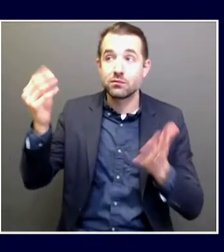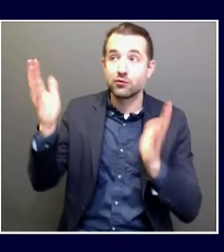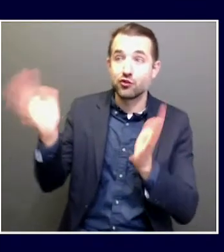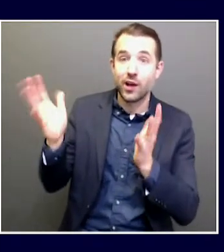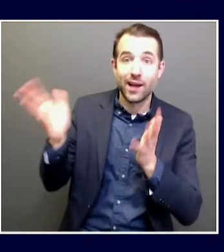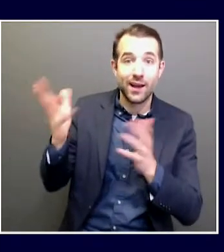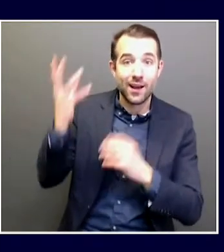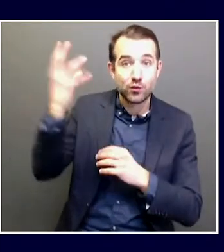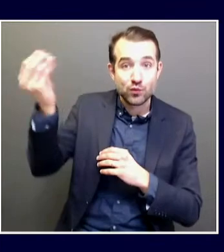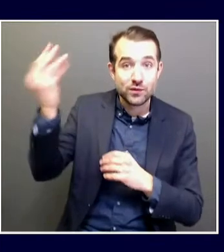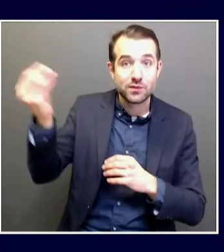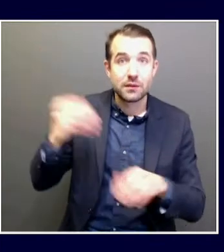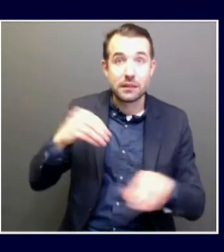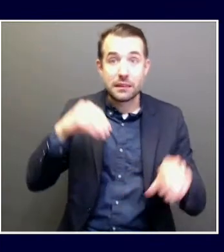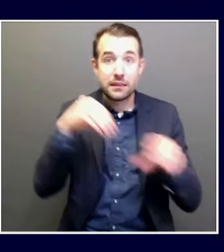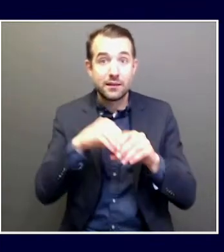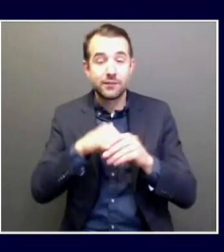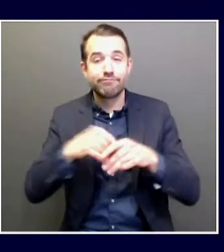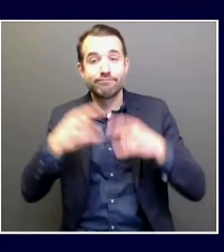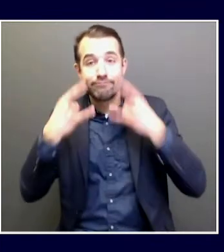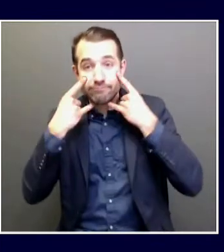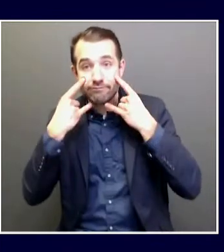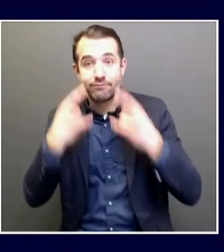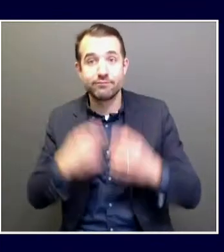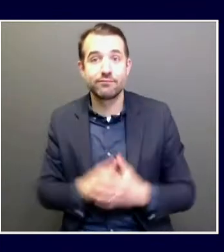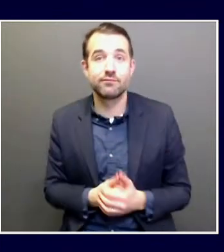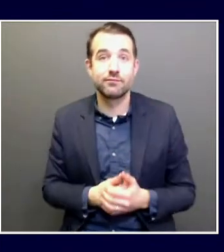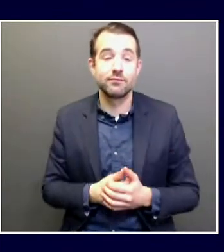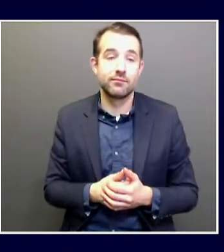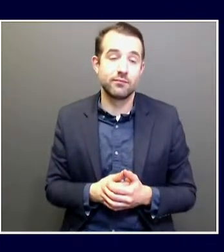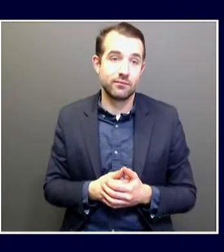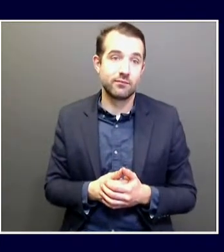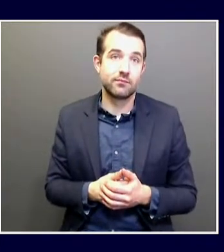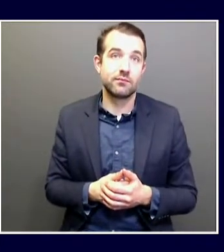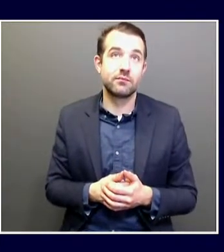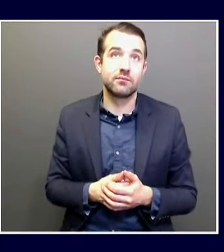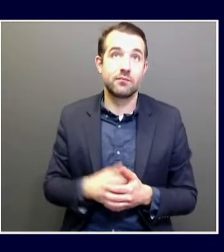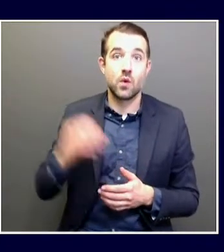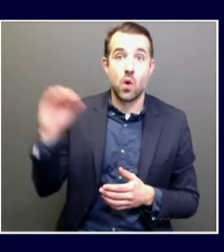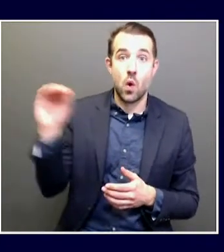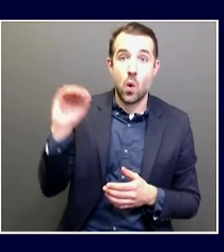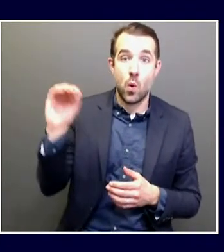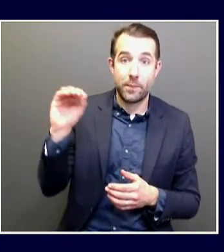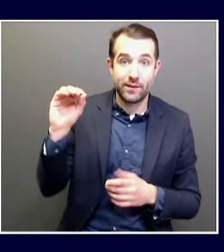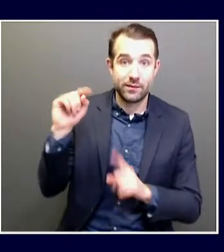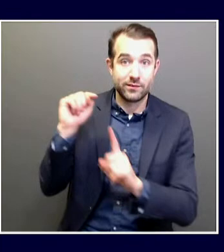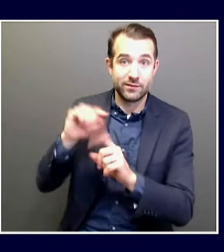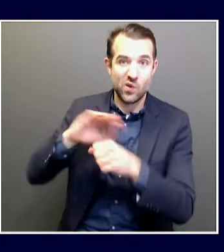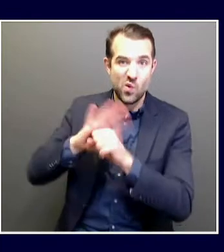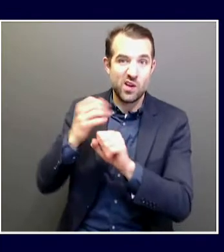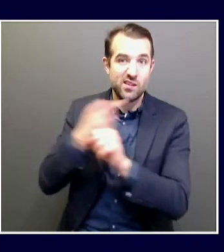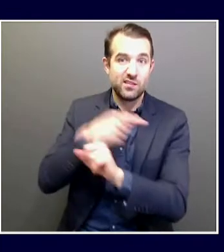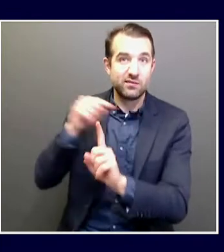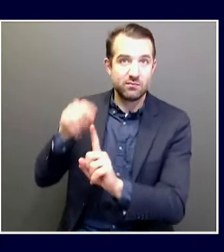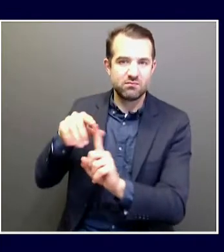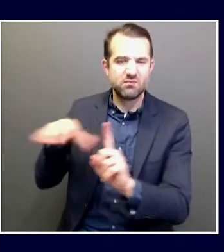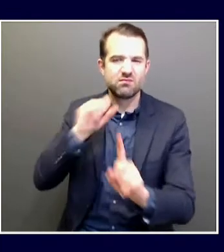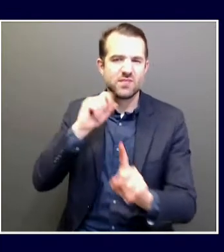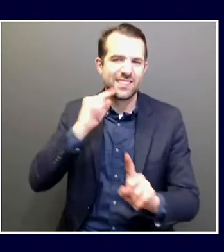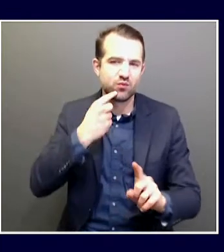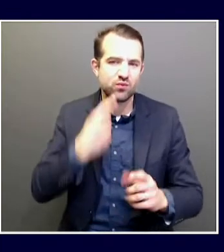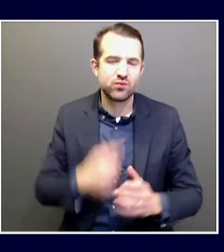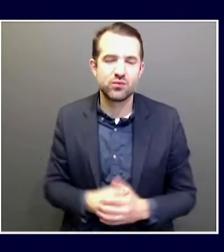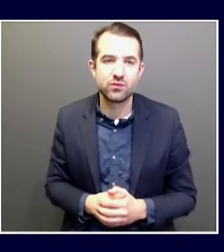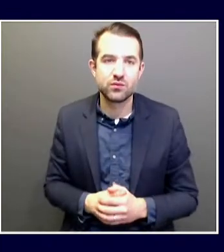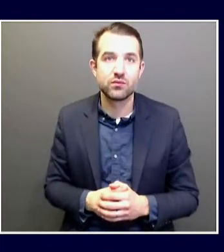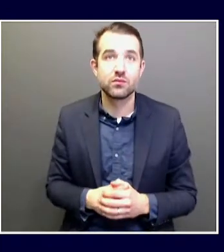Omicron as they have against prior variants. Omicron is something to be taken seriously, and as we learn more about it and as we